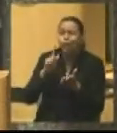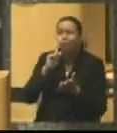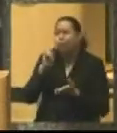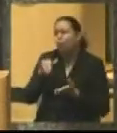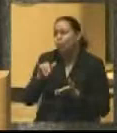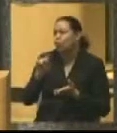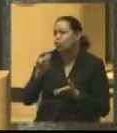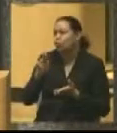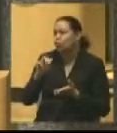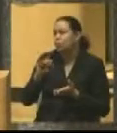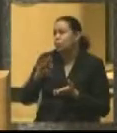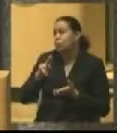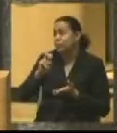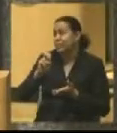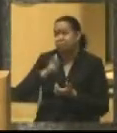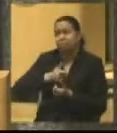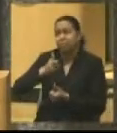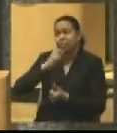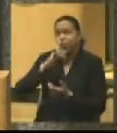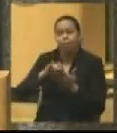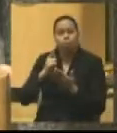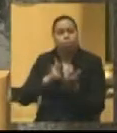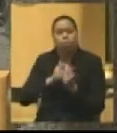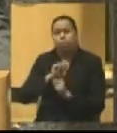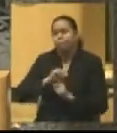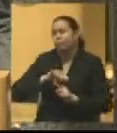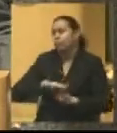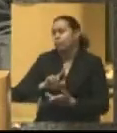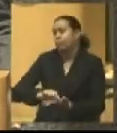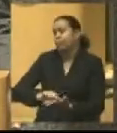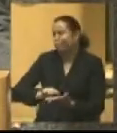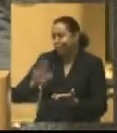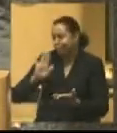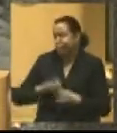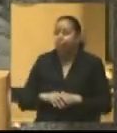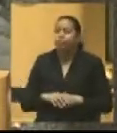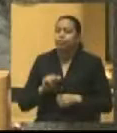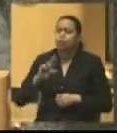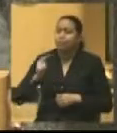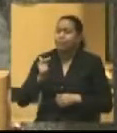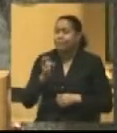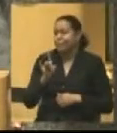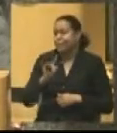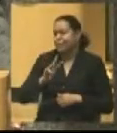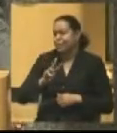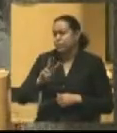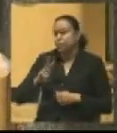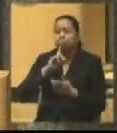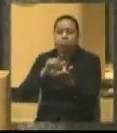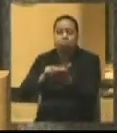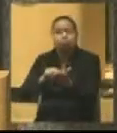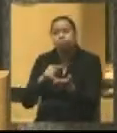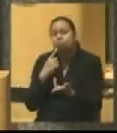one of the most influential papers in the United States. In August of 1862, Greeley published a famous editorial called